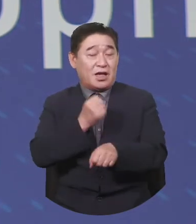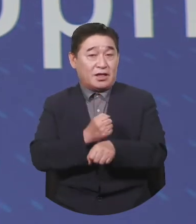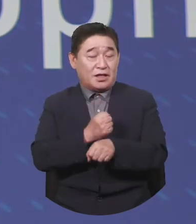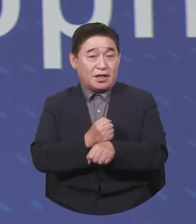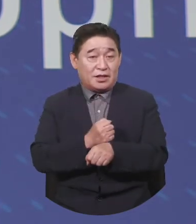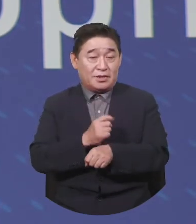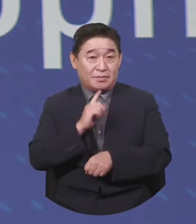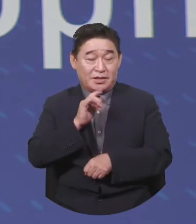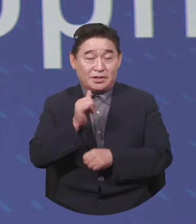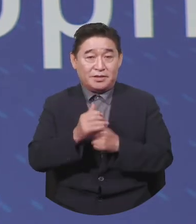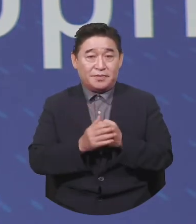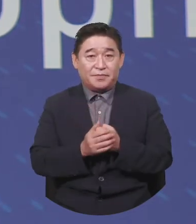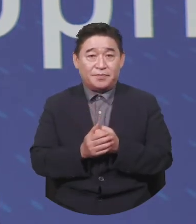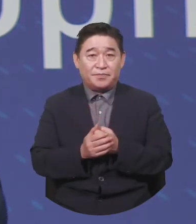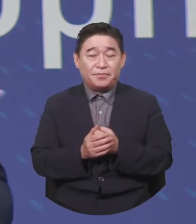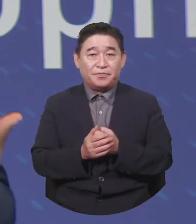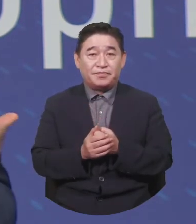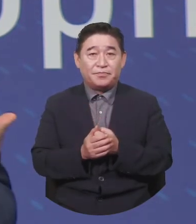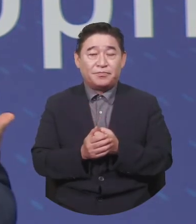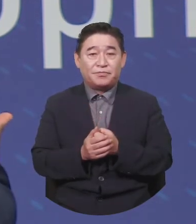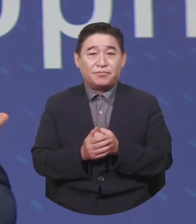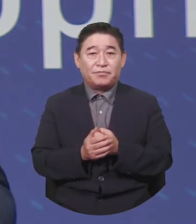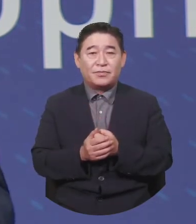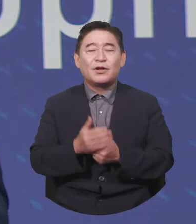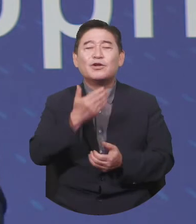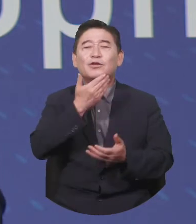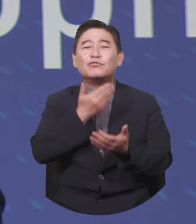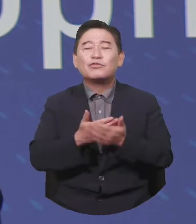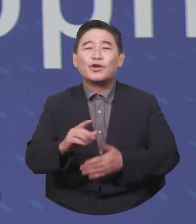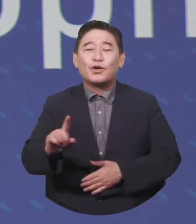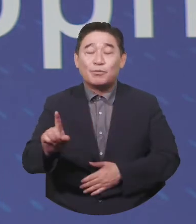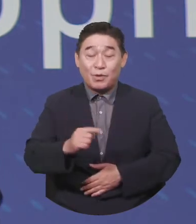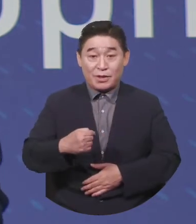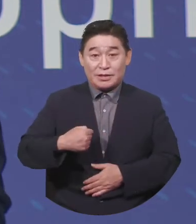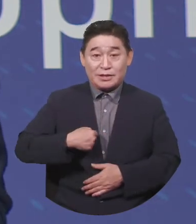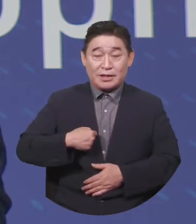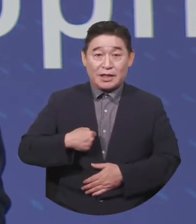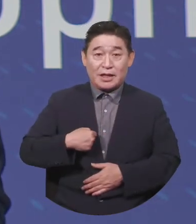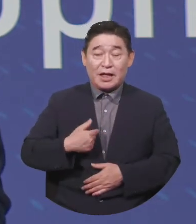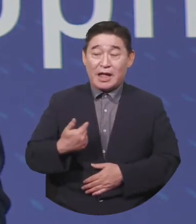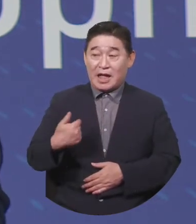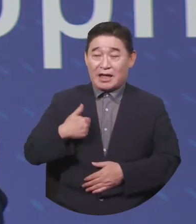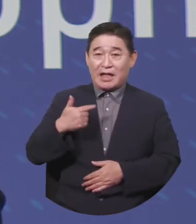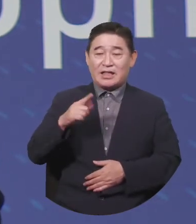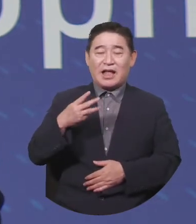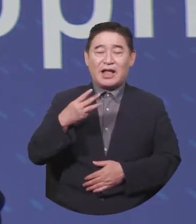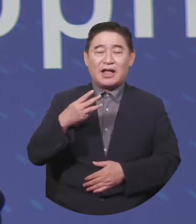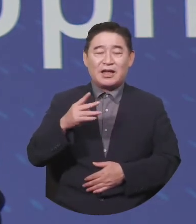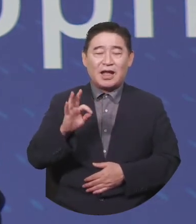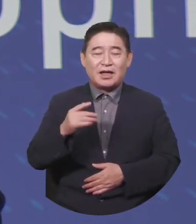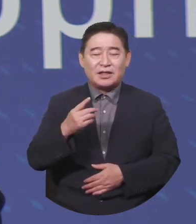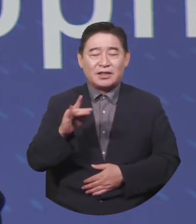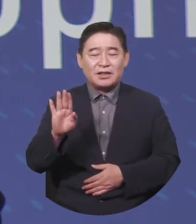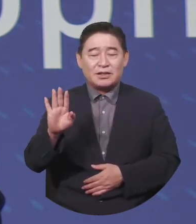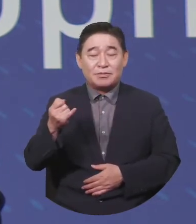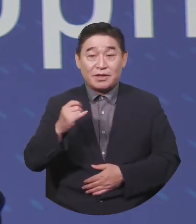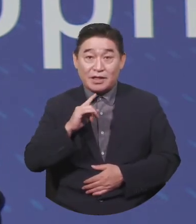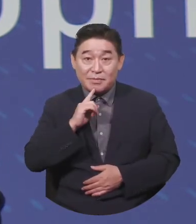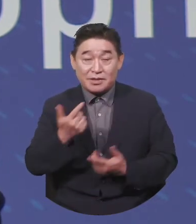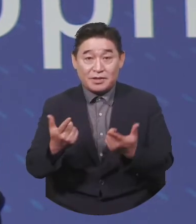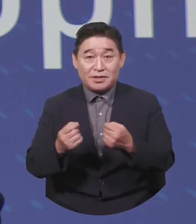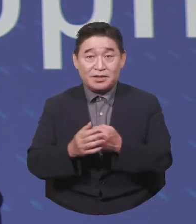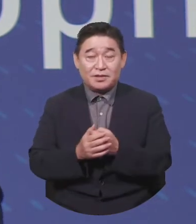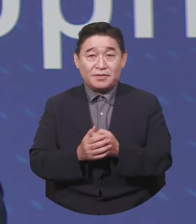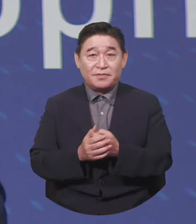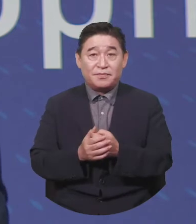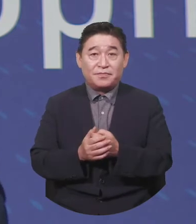always important, the narrative part. Yeah, and we are all struggling with this. Just looking at the